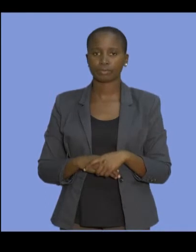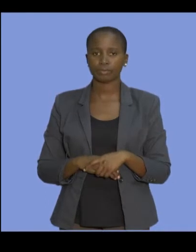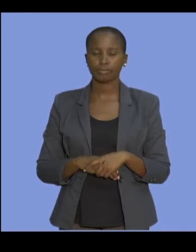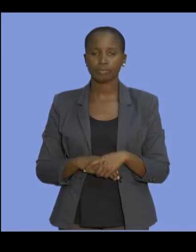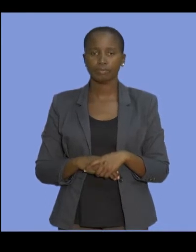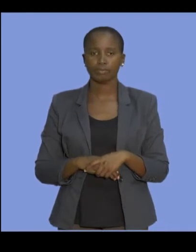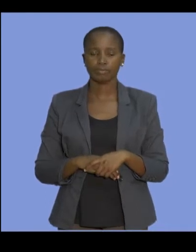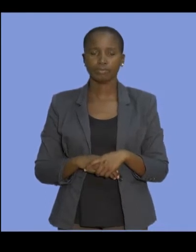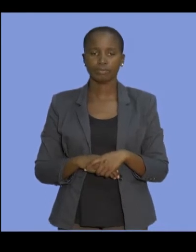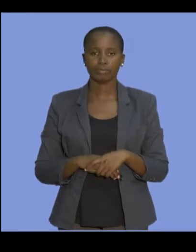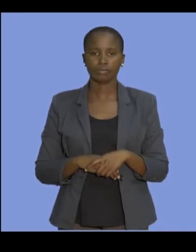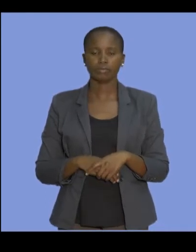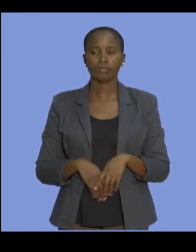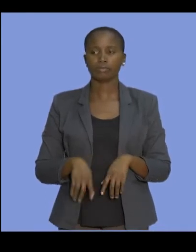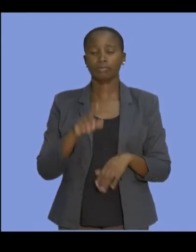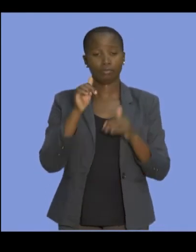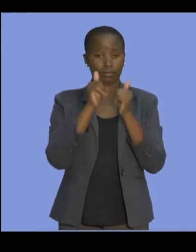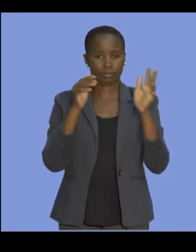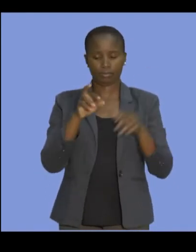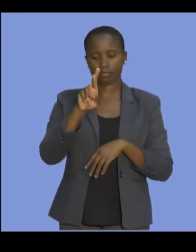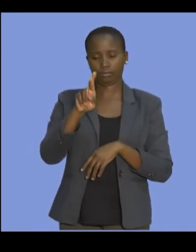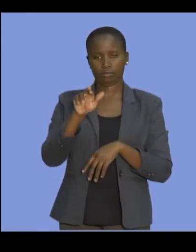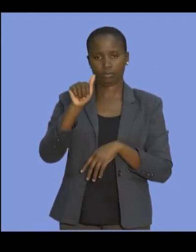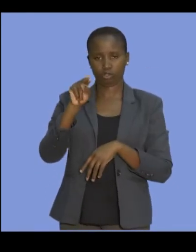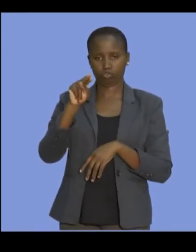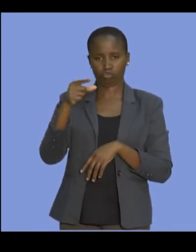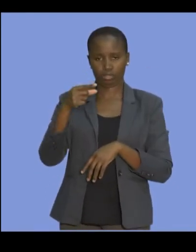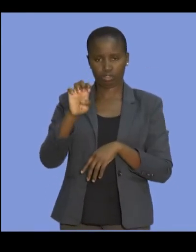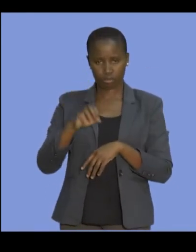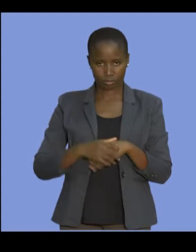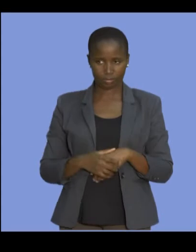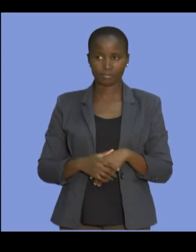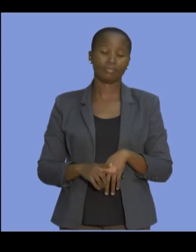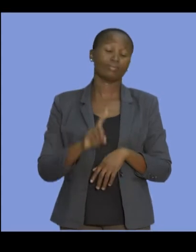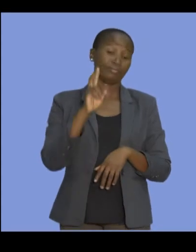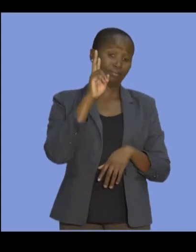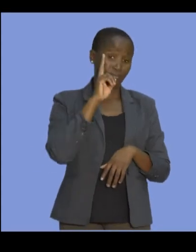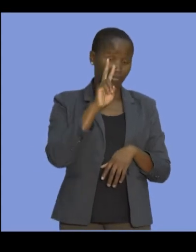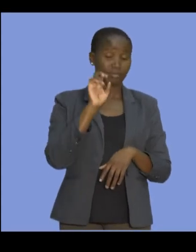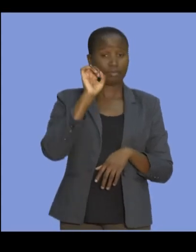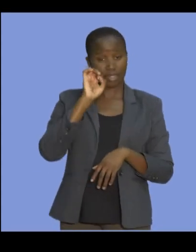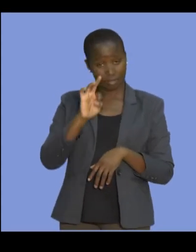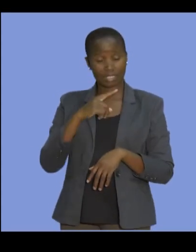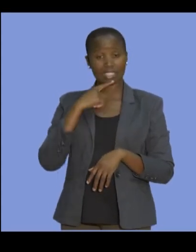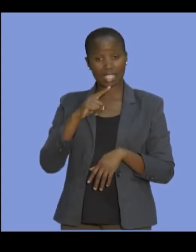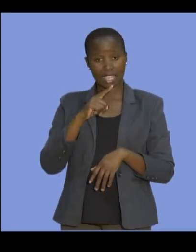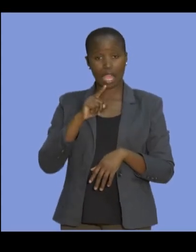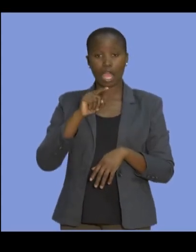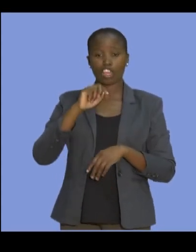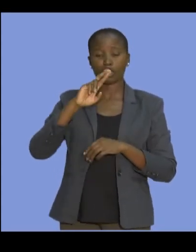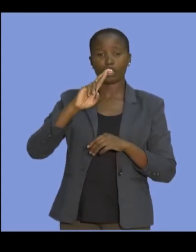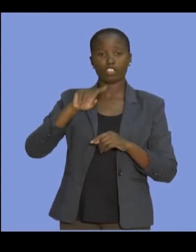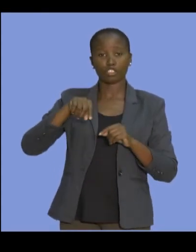So let's start with range. If the scores are spread out, then the range